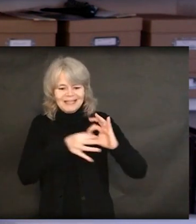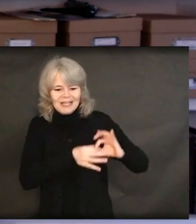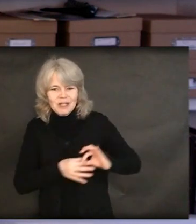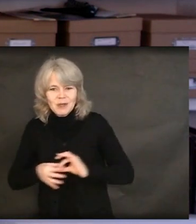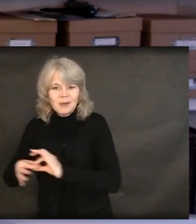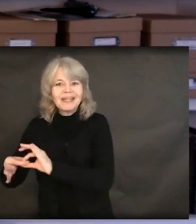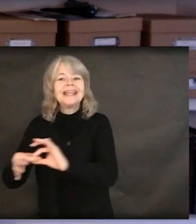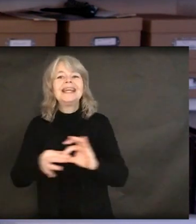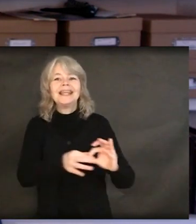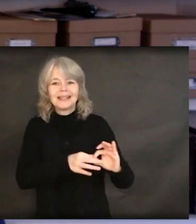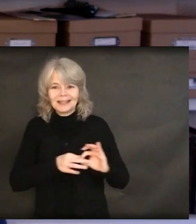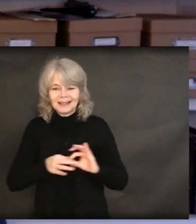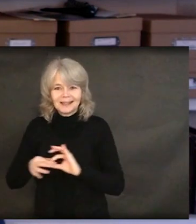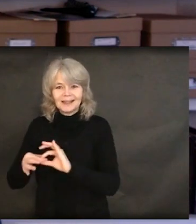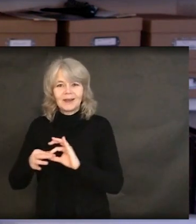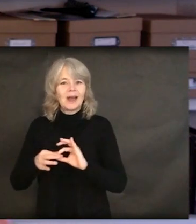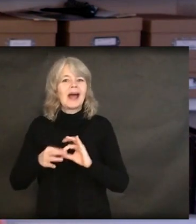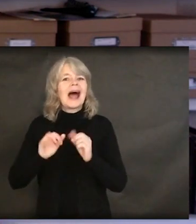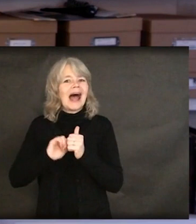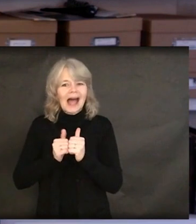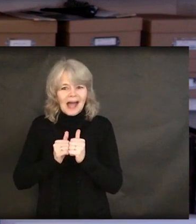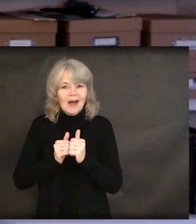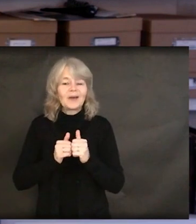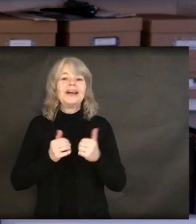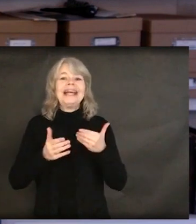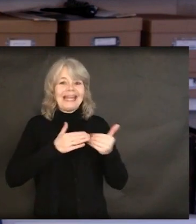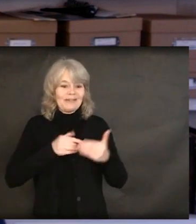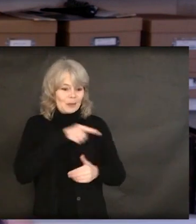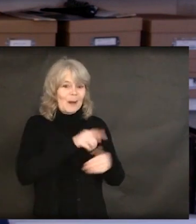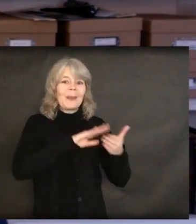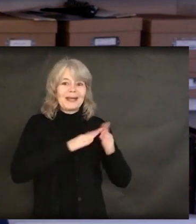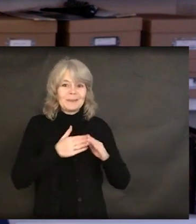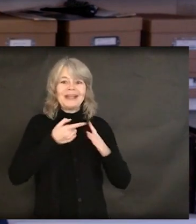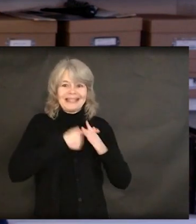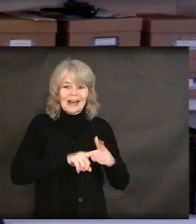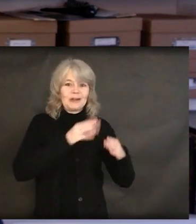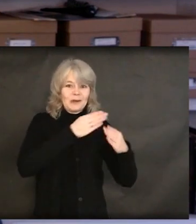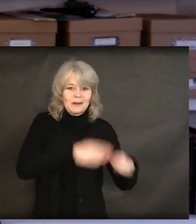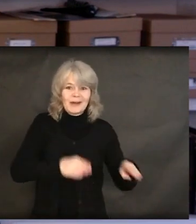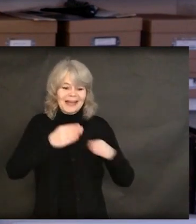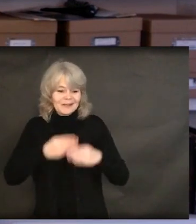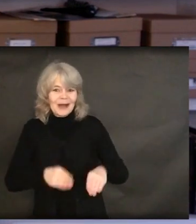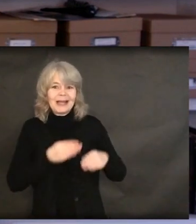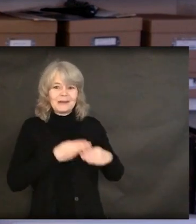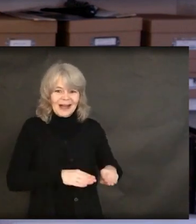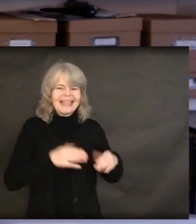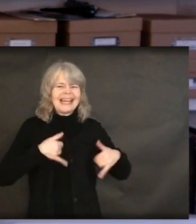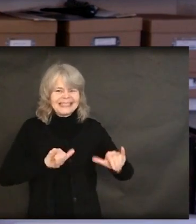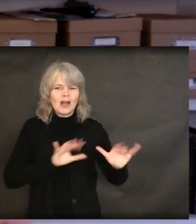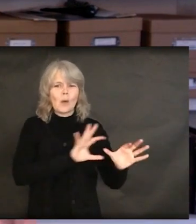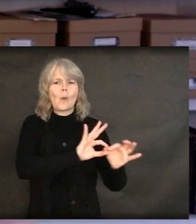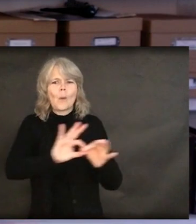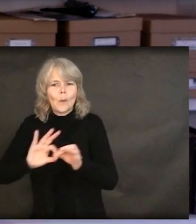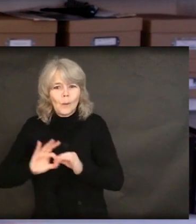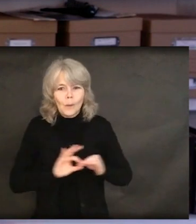is followed immediately by a community fraying at its edges tells us something else. I think it tells